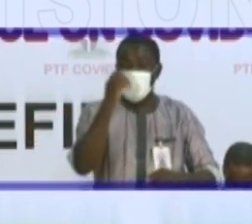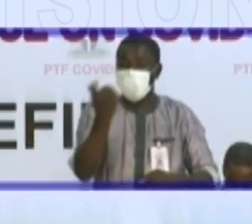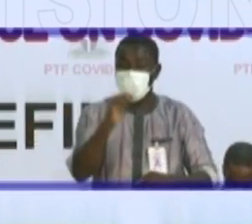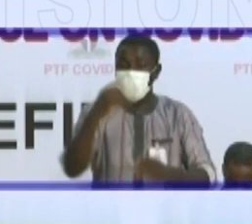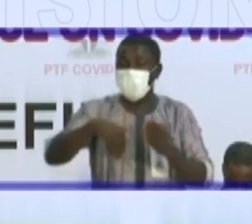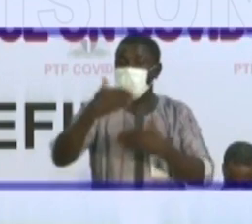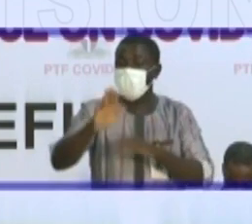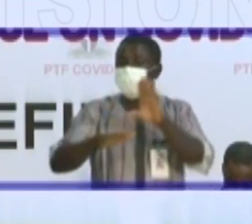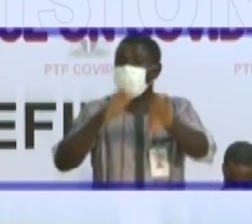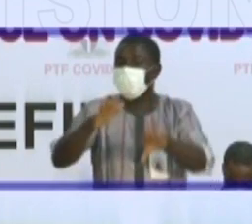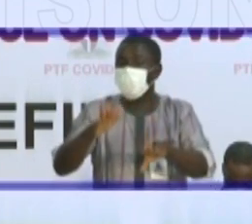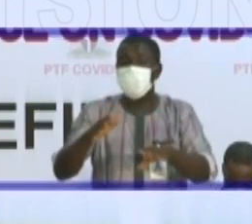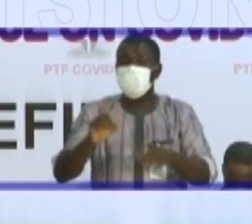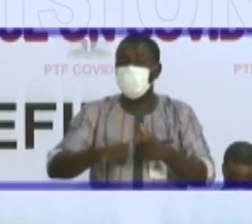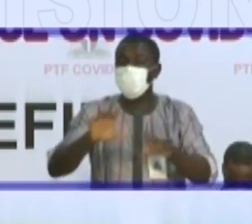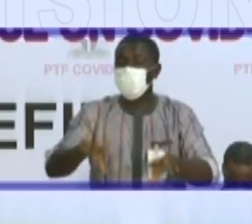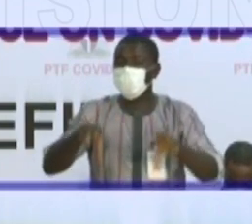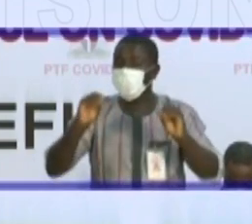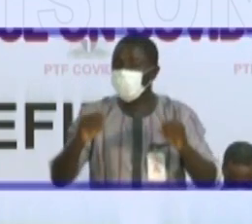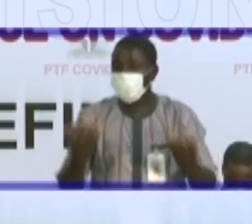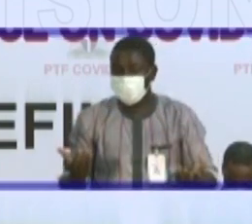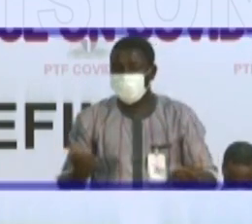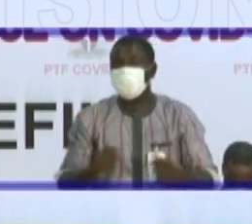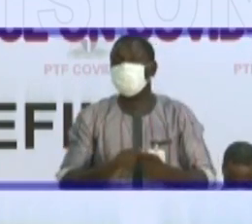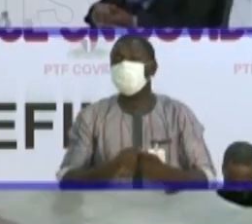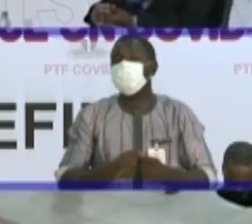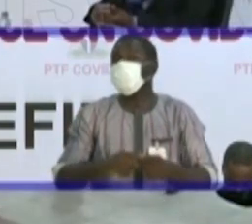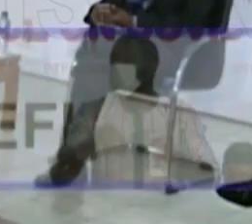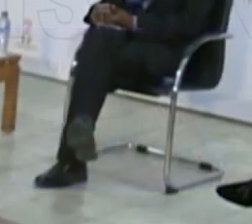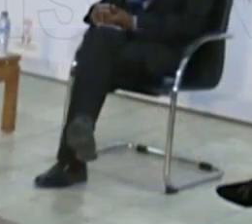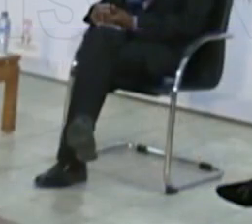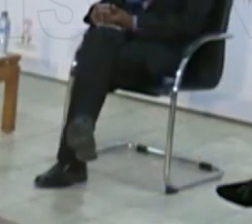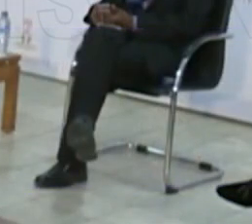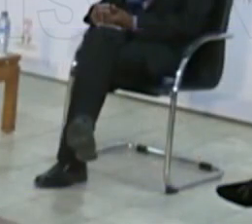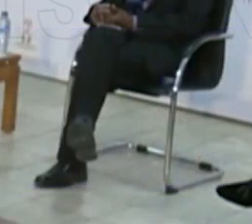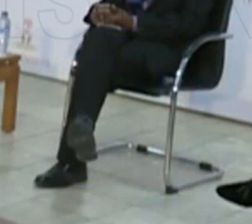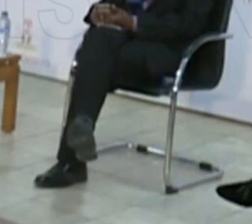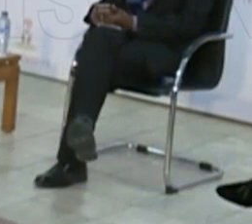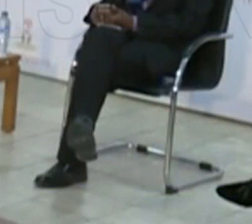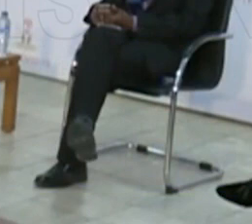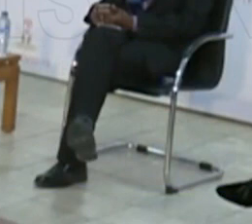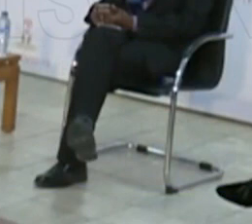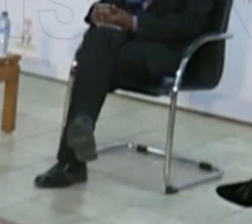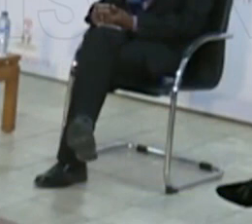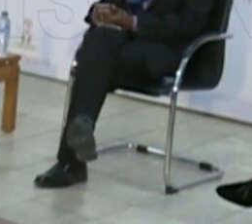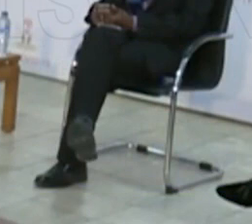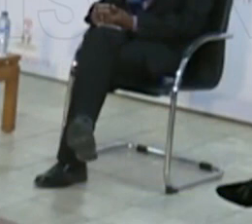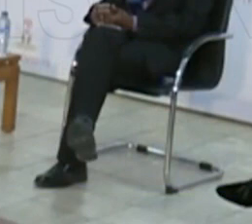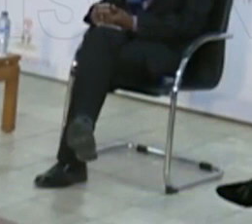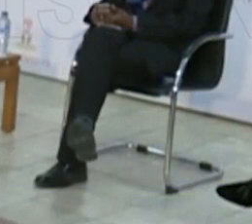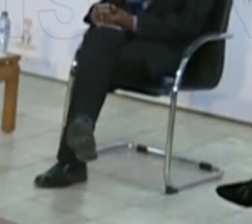taken. If you notice, the DG has not been with us for a couple of days with